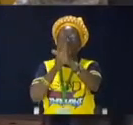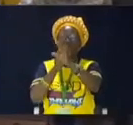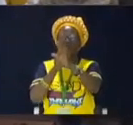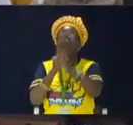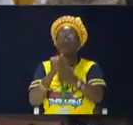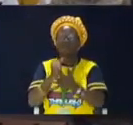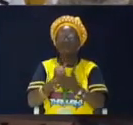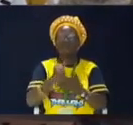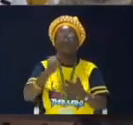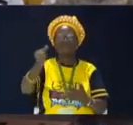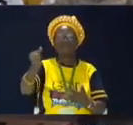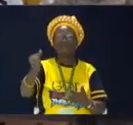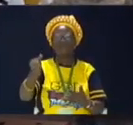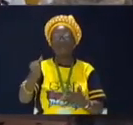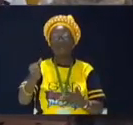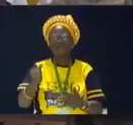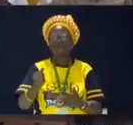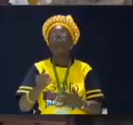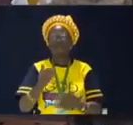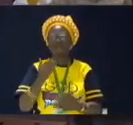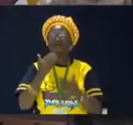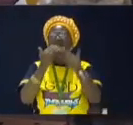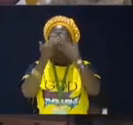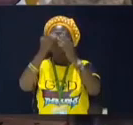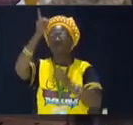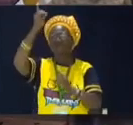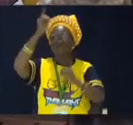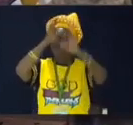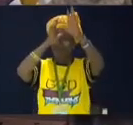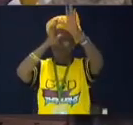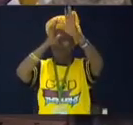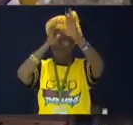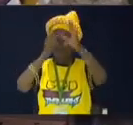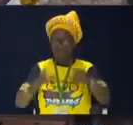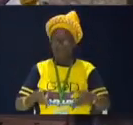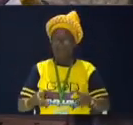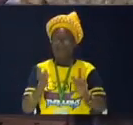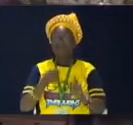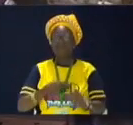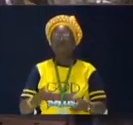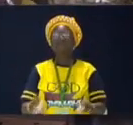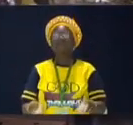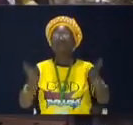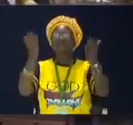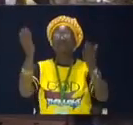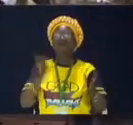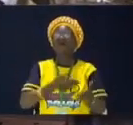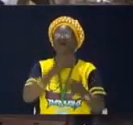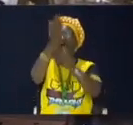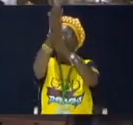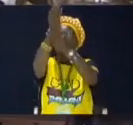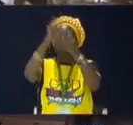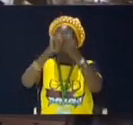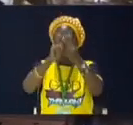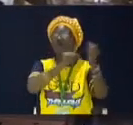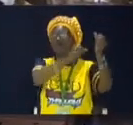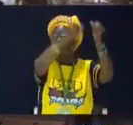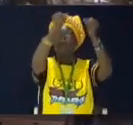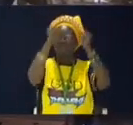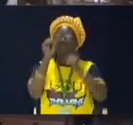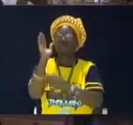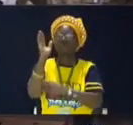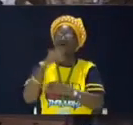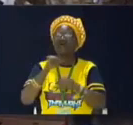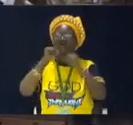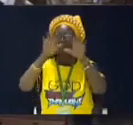Father. Thank you, Father. Let's lift our hands to the Almighty God and bless Him one more time.